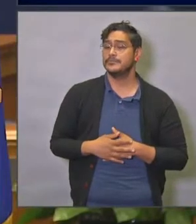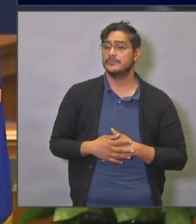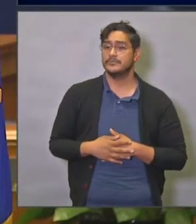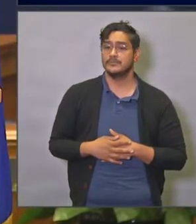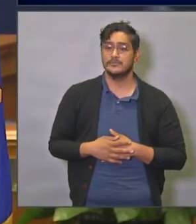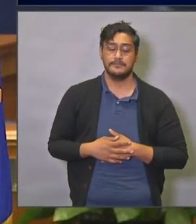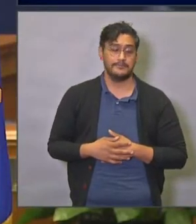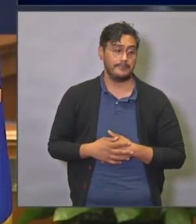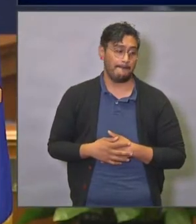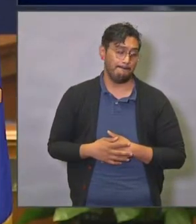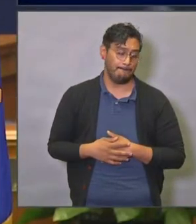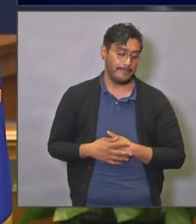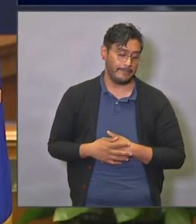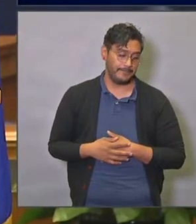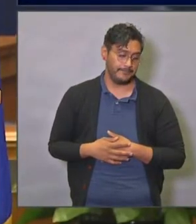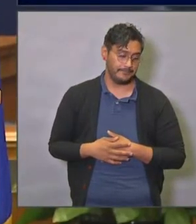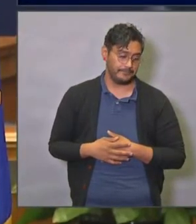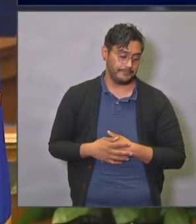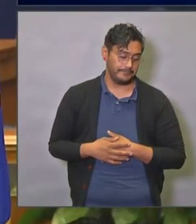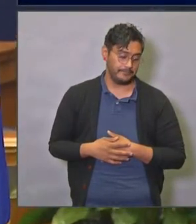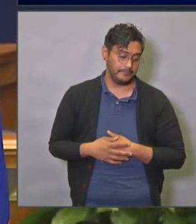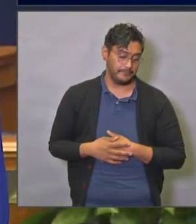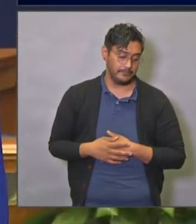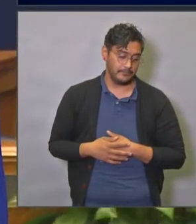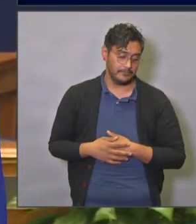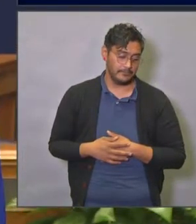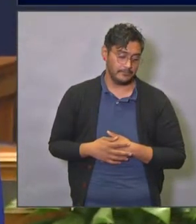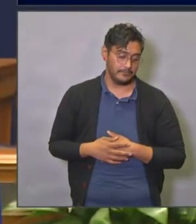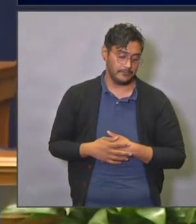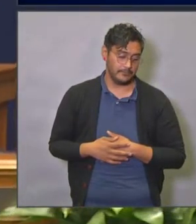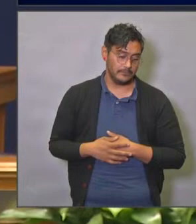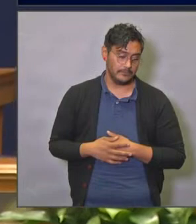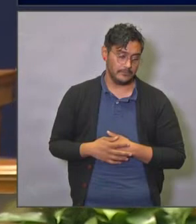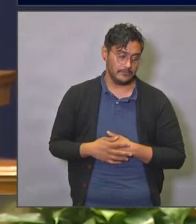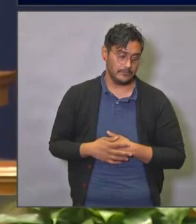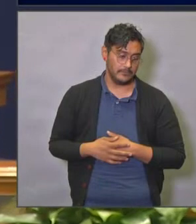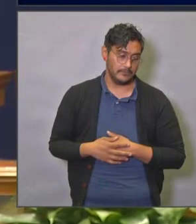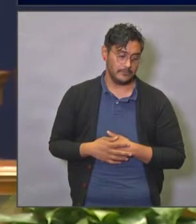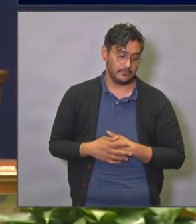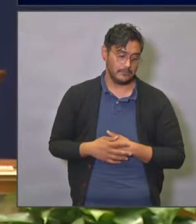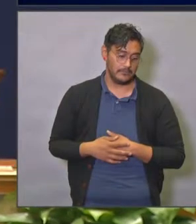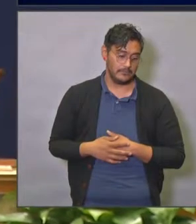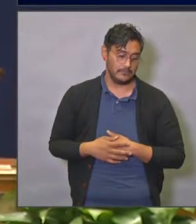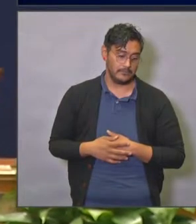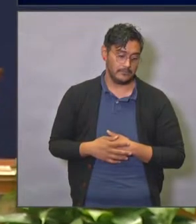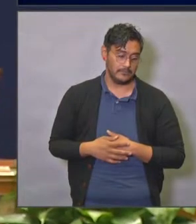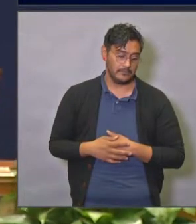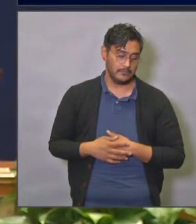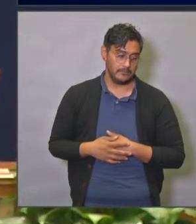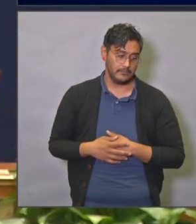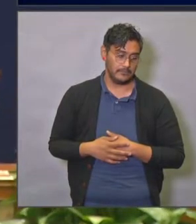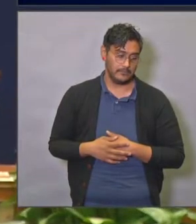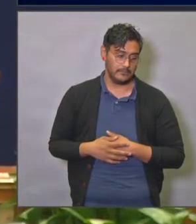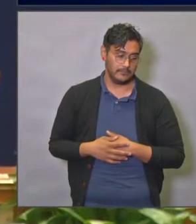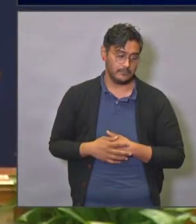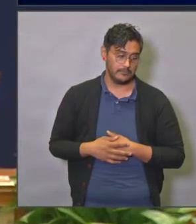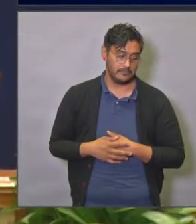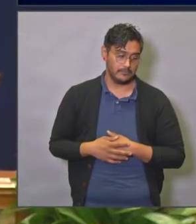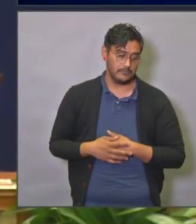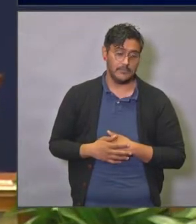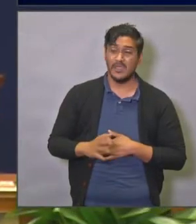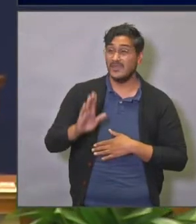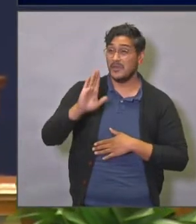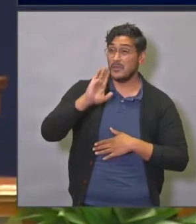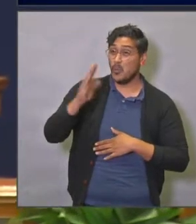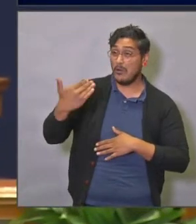all waiting patiently to see if there will be any type of surge. I wonder if there's any data points that lead you to believe one way or the other